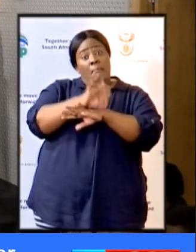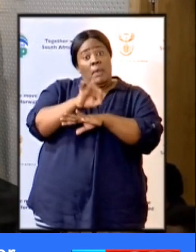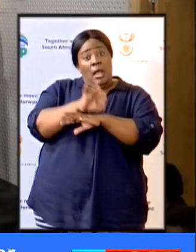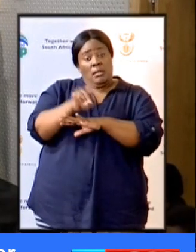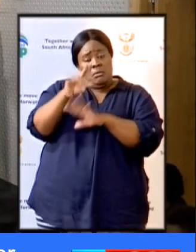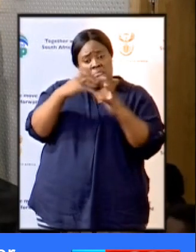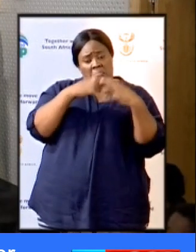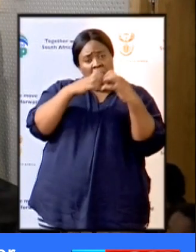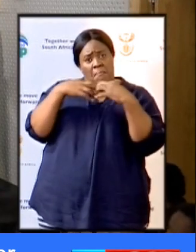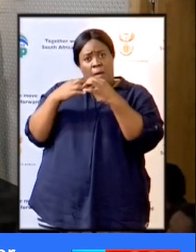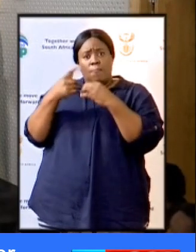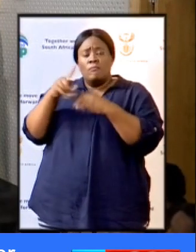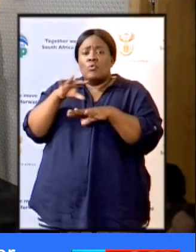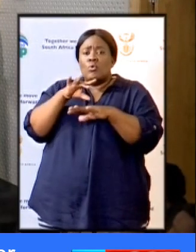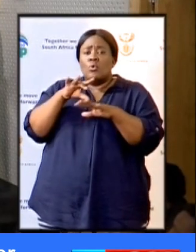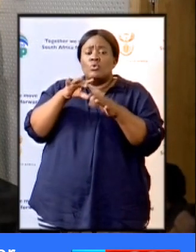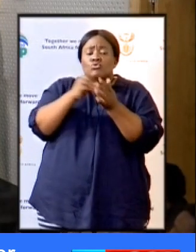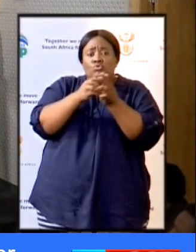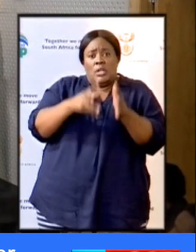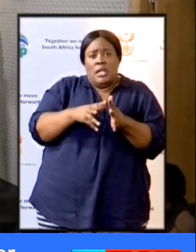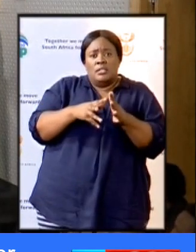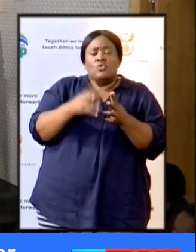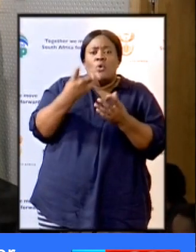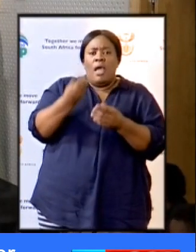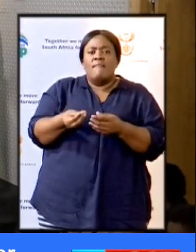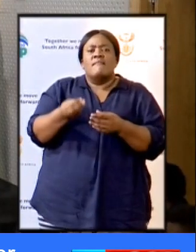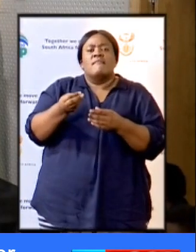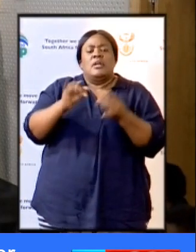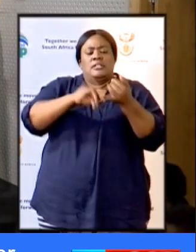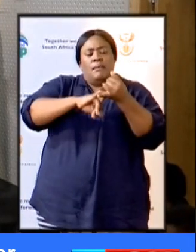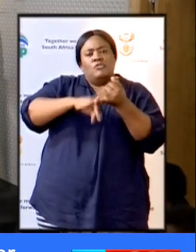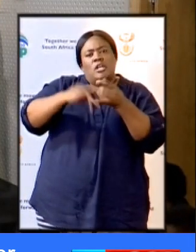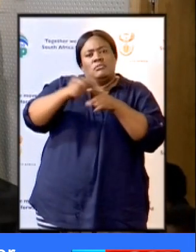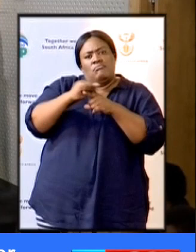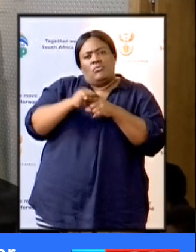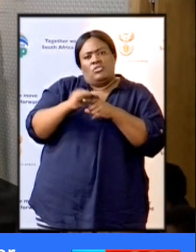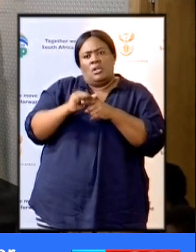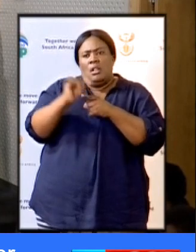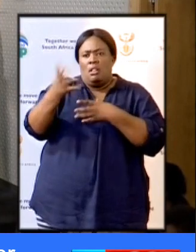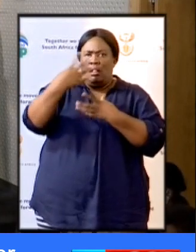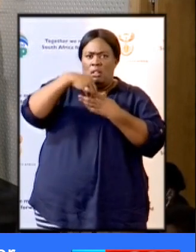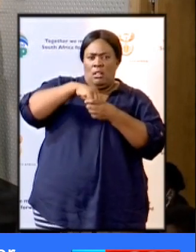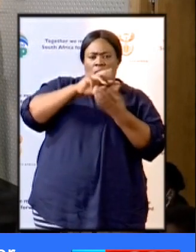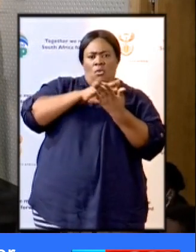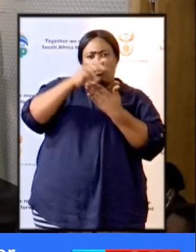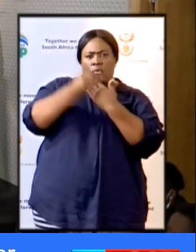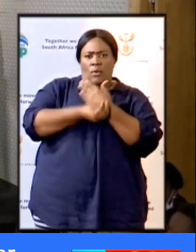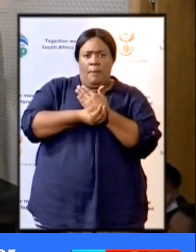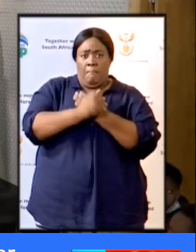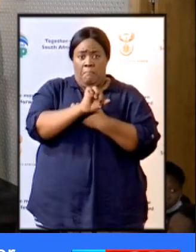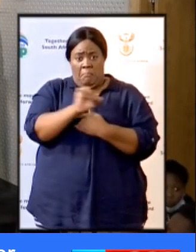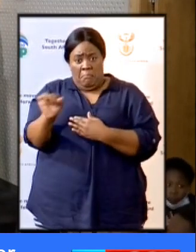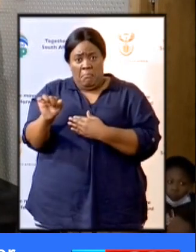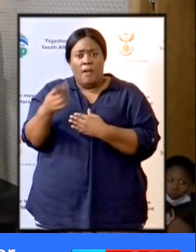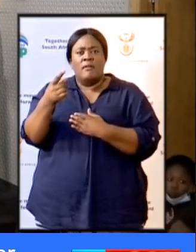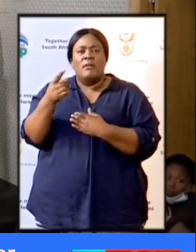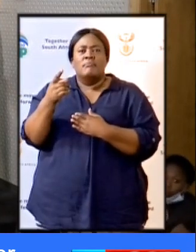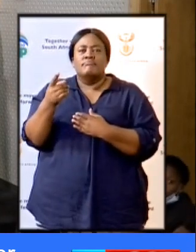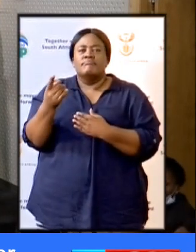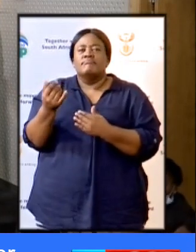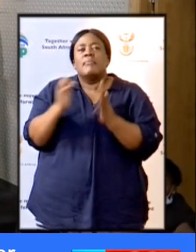put in place for clinical students who have practical subjects as part of their core curriculum, such as nursing